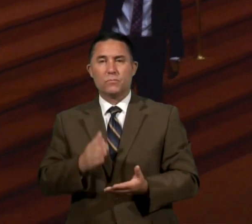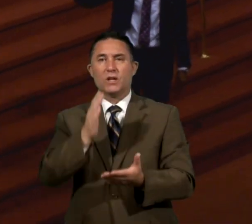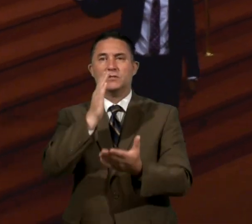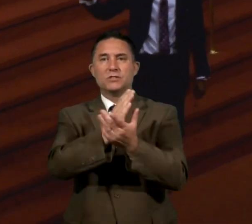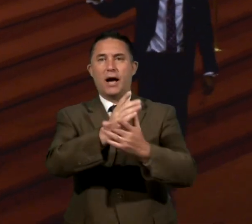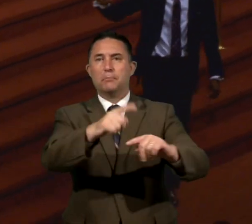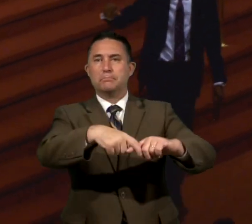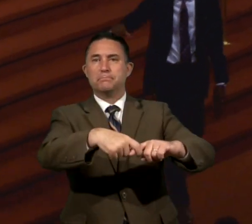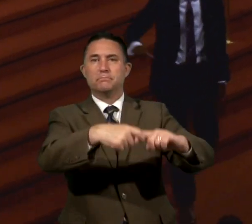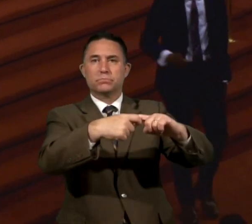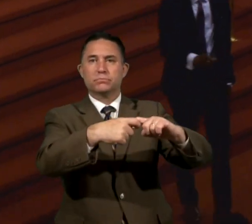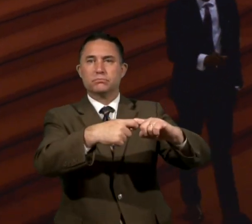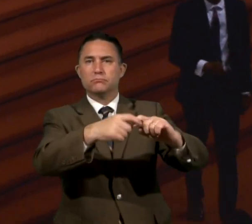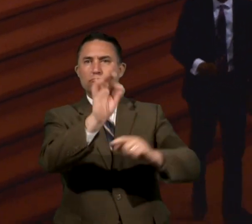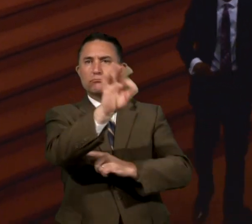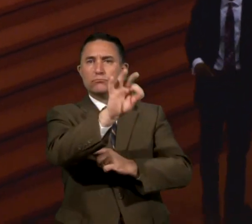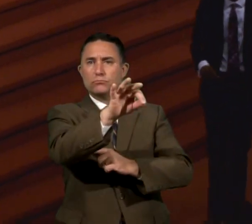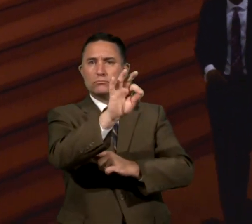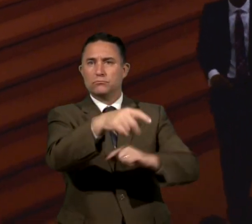stopped what he was doing.